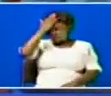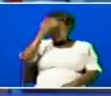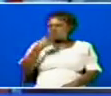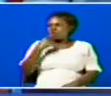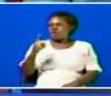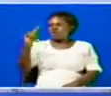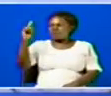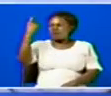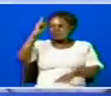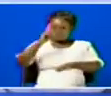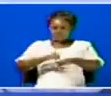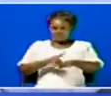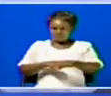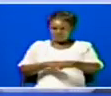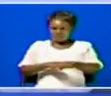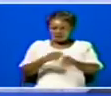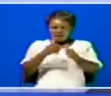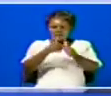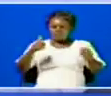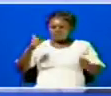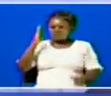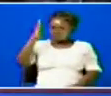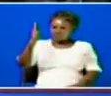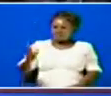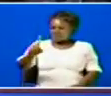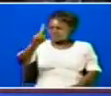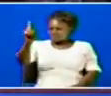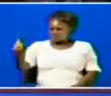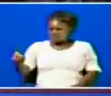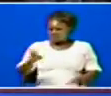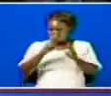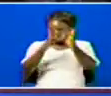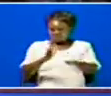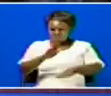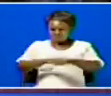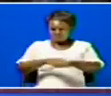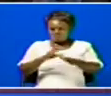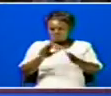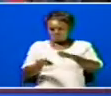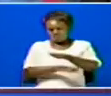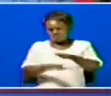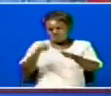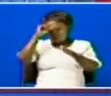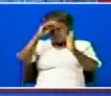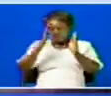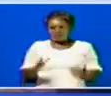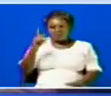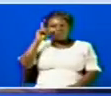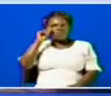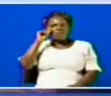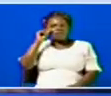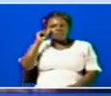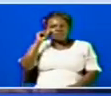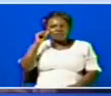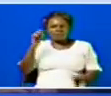time on the issue. Even though he avoided direct questions from journalists regarding his deputy, Governor Sonko, who has been in Mombasa leading a